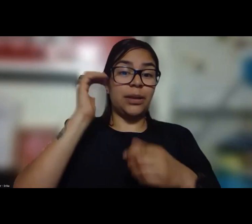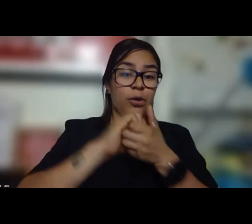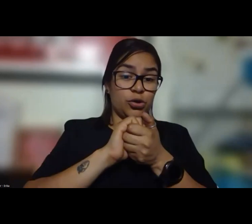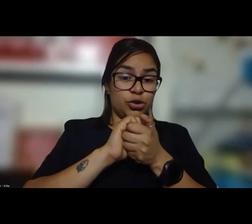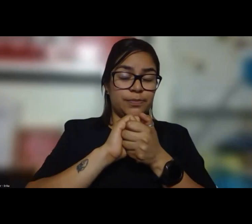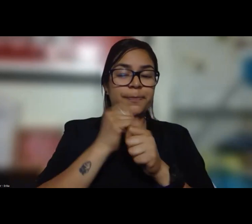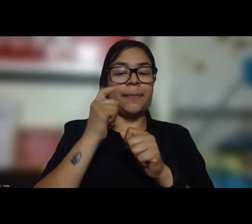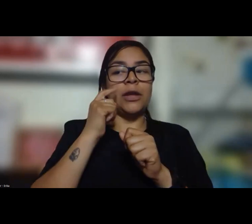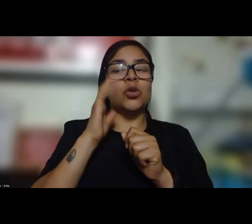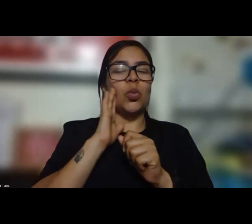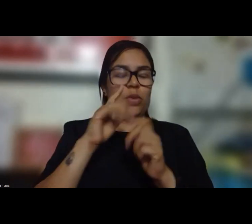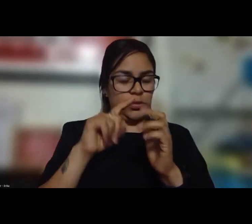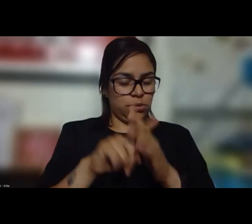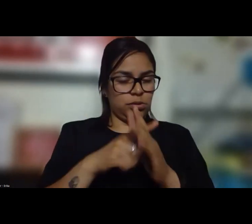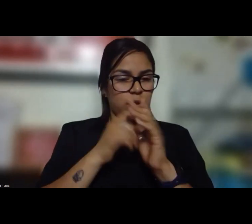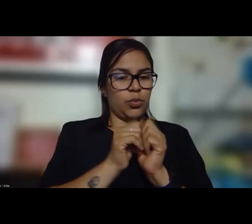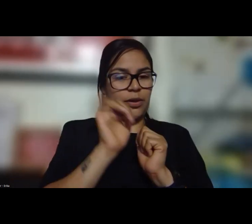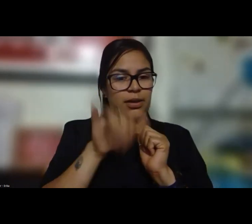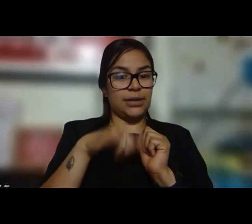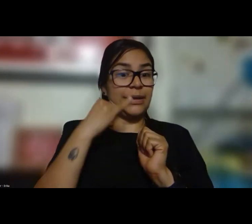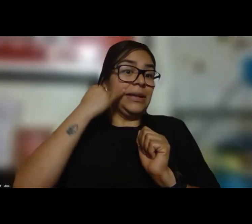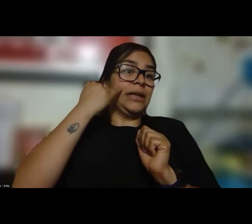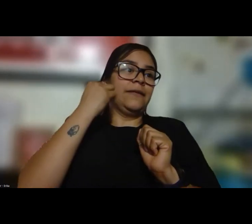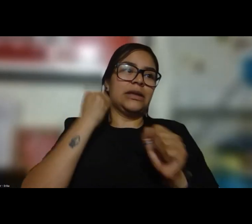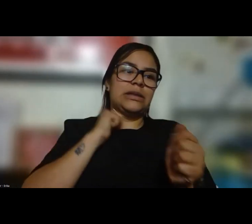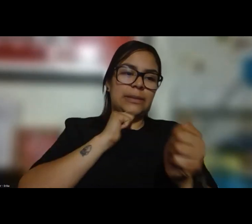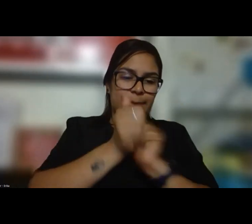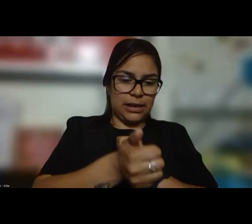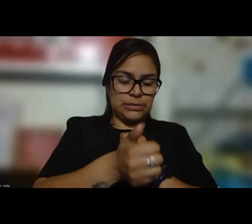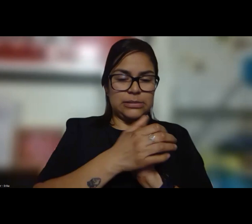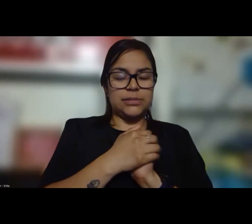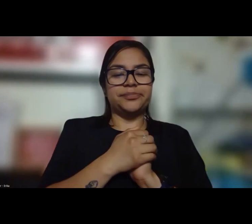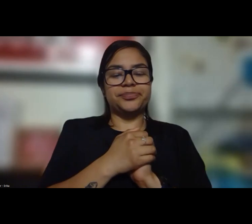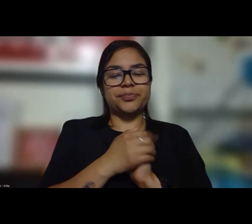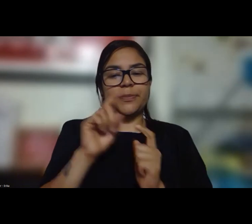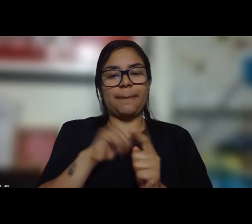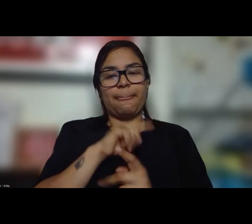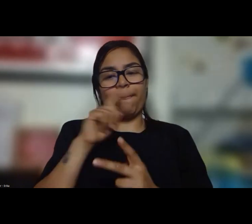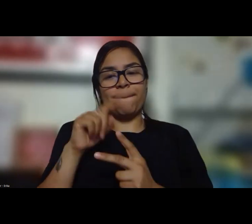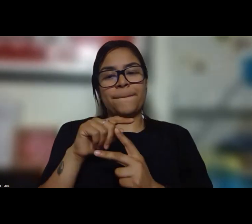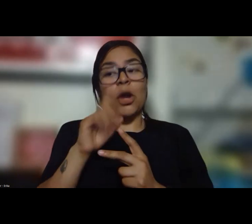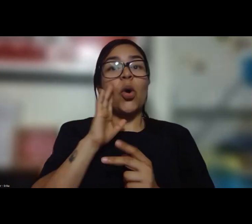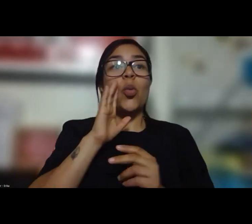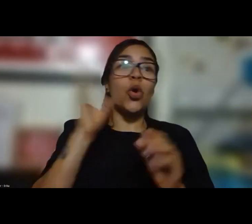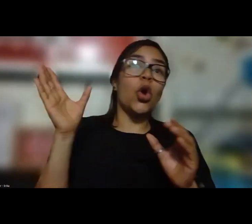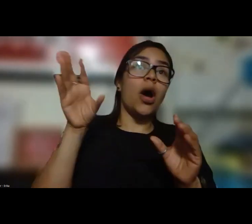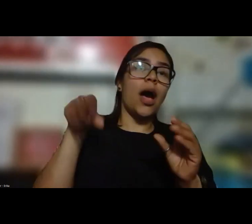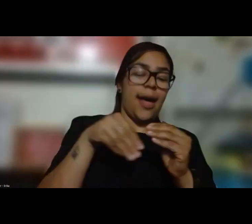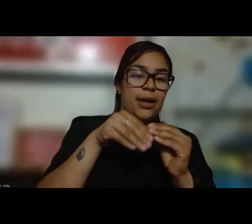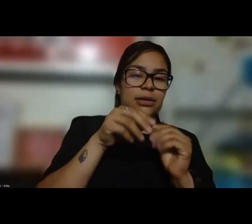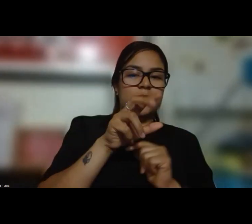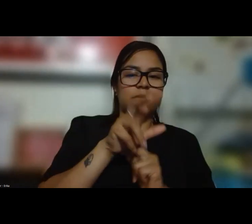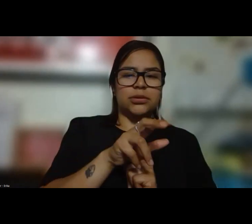starting our work on that if this proposal is passed by the legislature. It also includes a 10.5